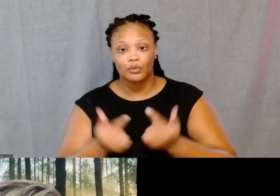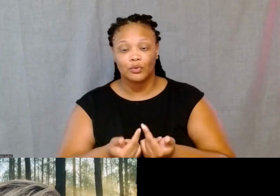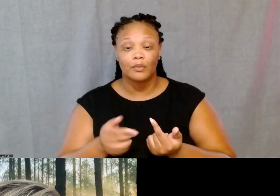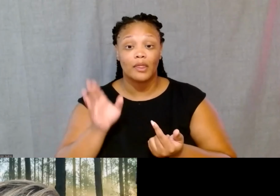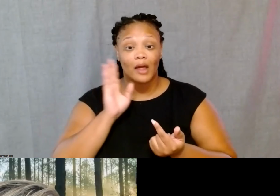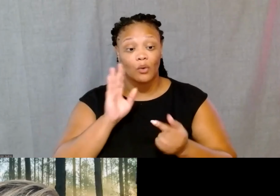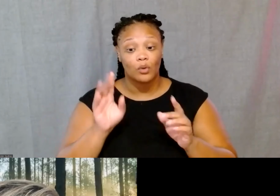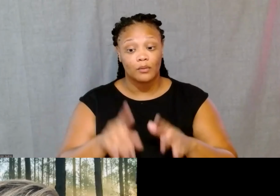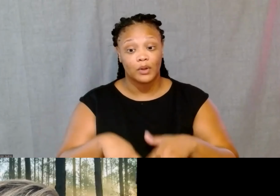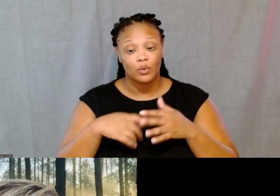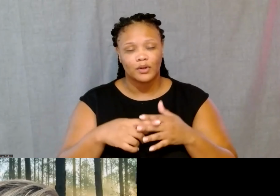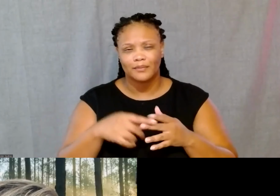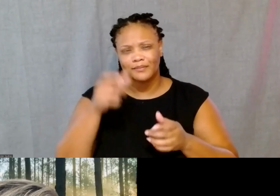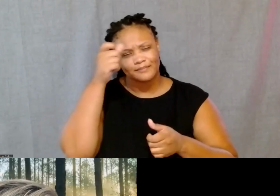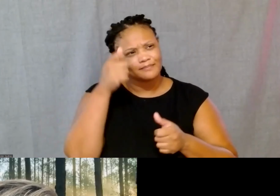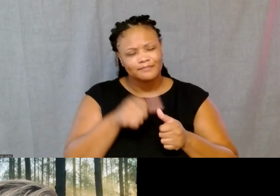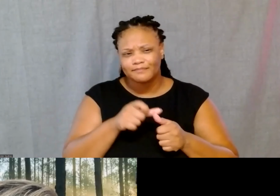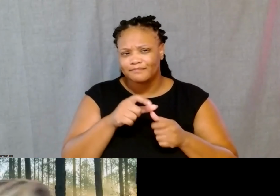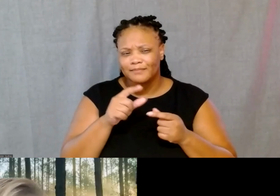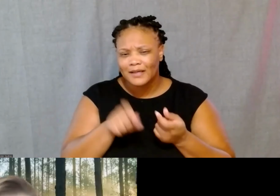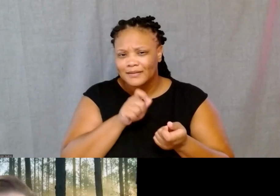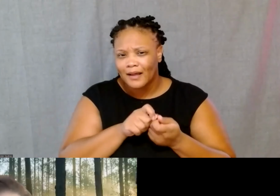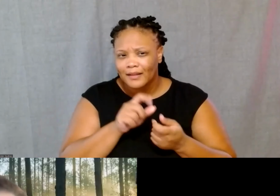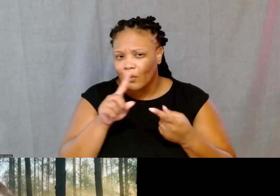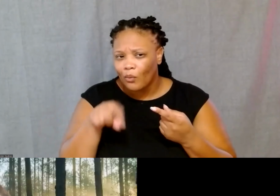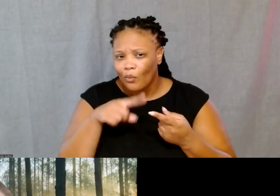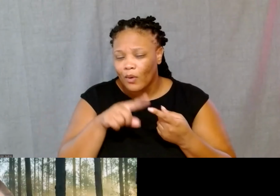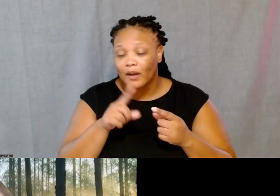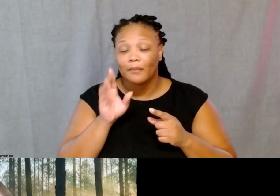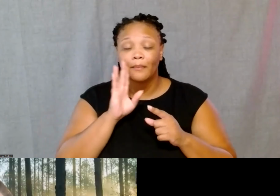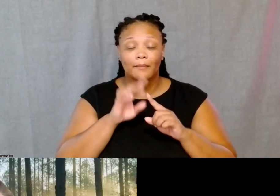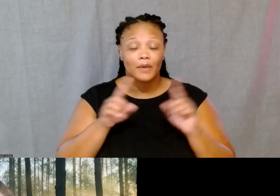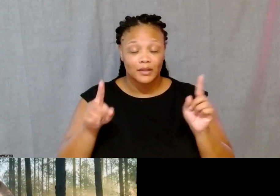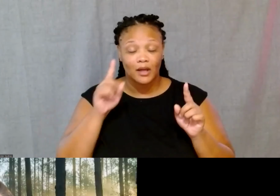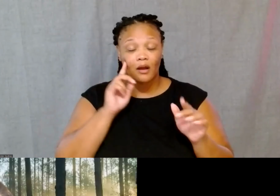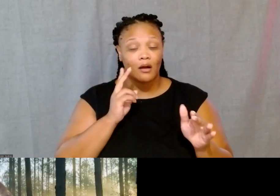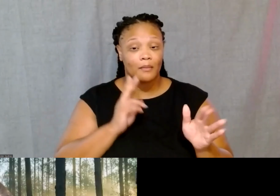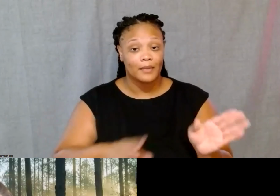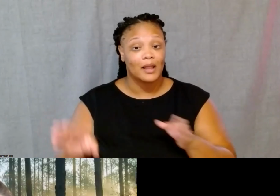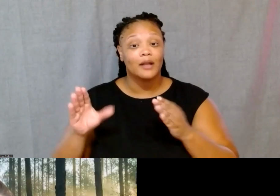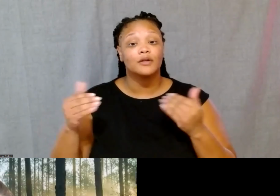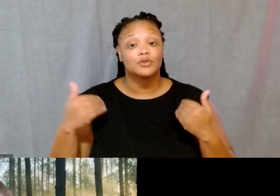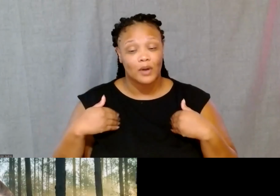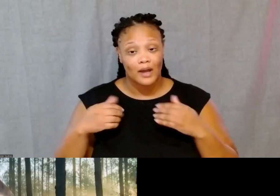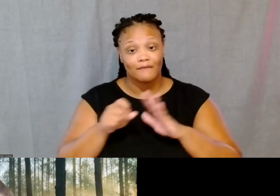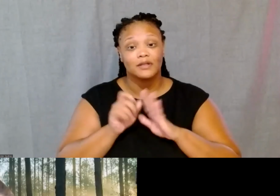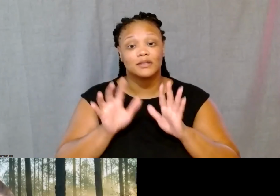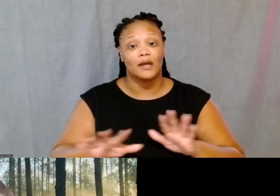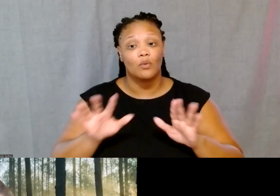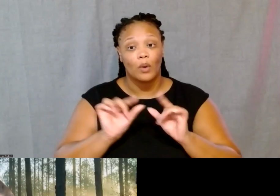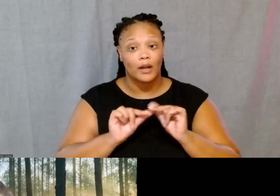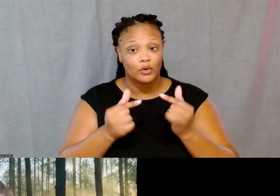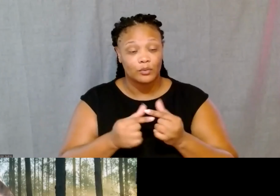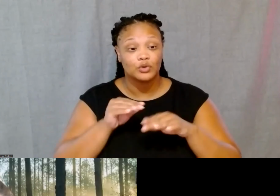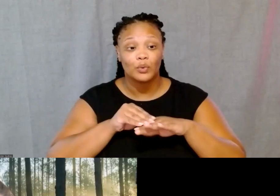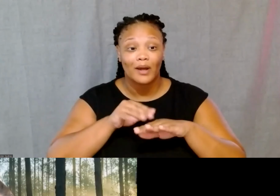don't quite recall the implementation timeline of that, but they are intending to have a statewide group be able to advise on